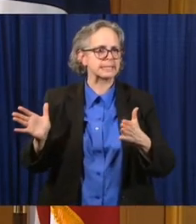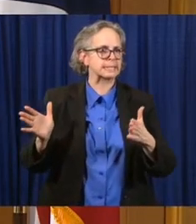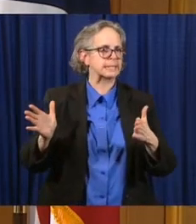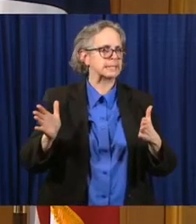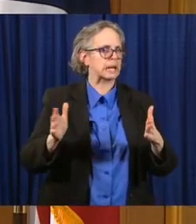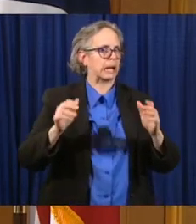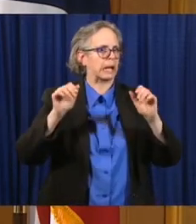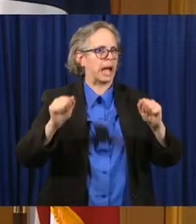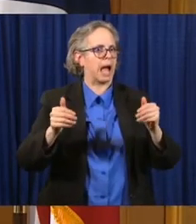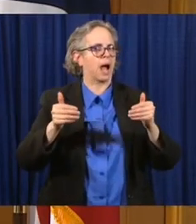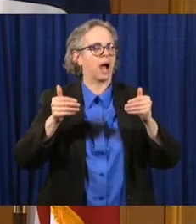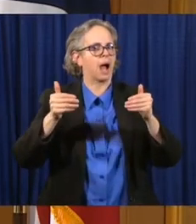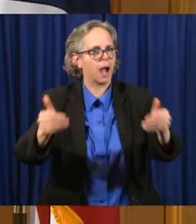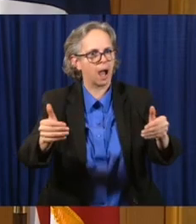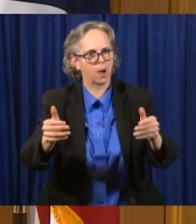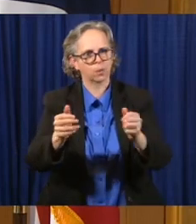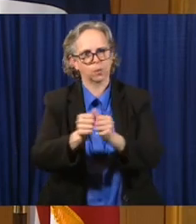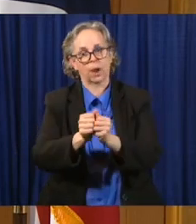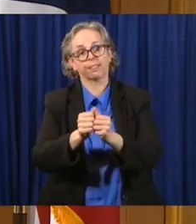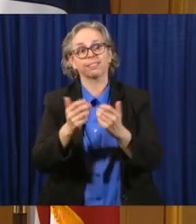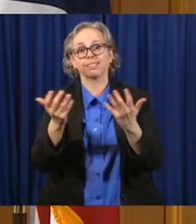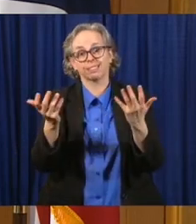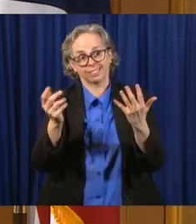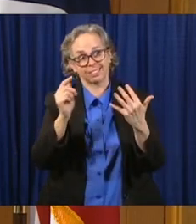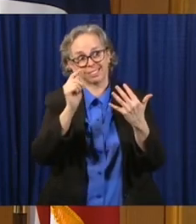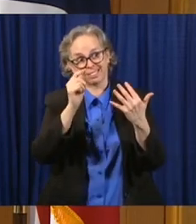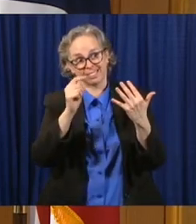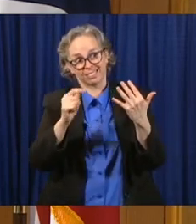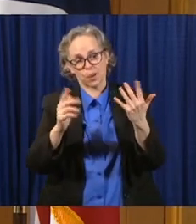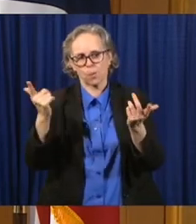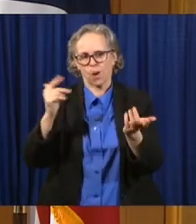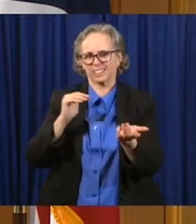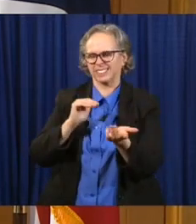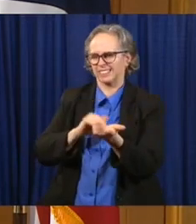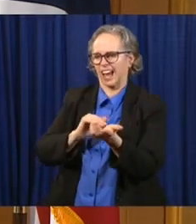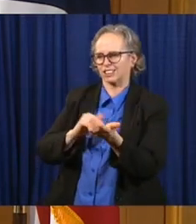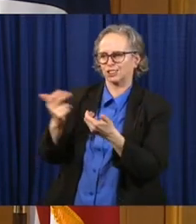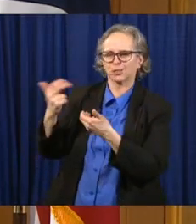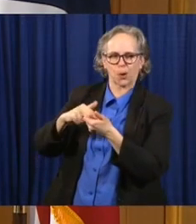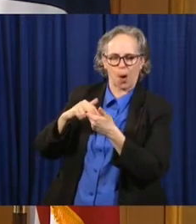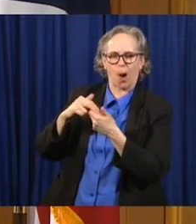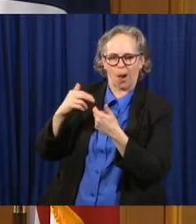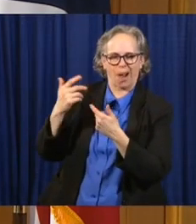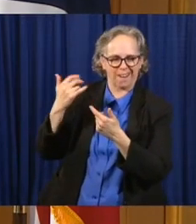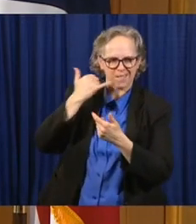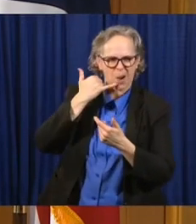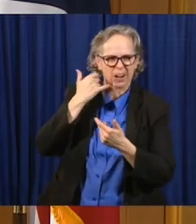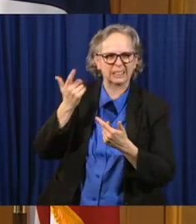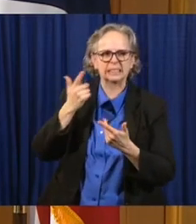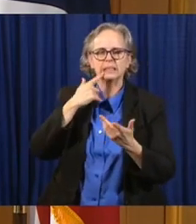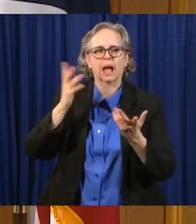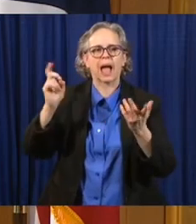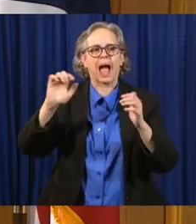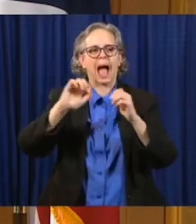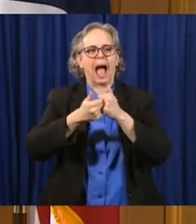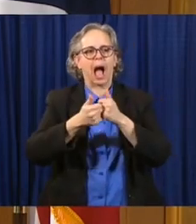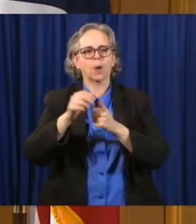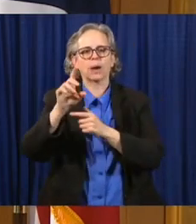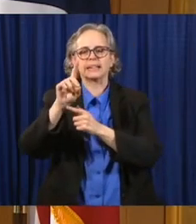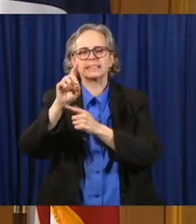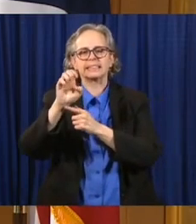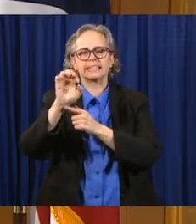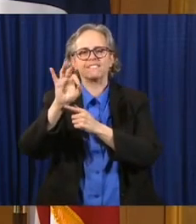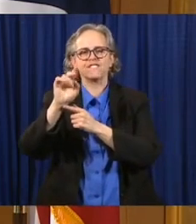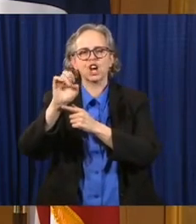what one of the doctors on the phone referred to today as a deferred health care. Another way